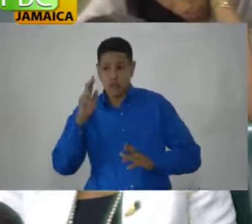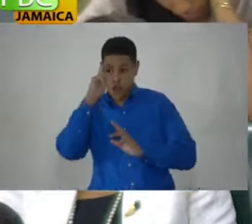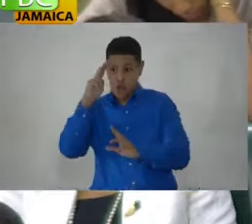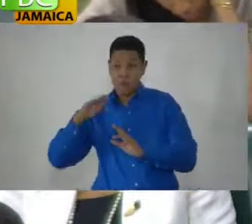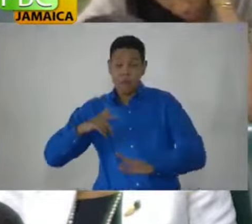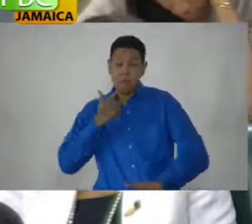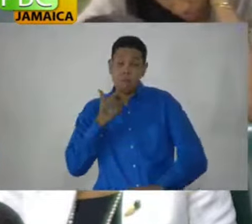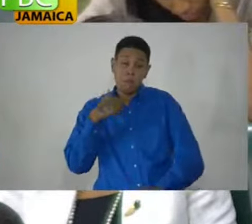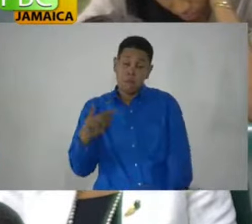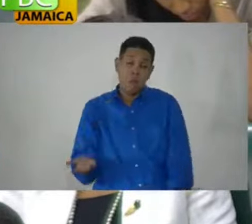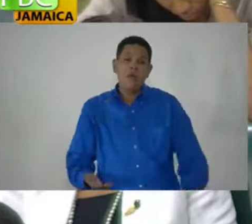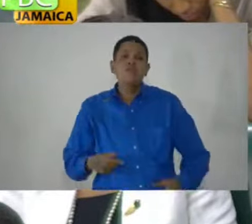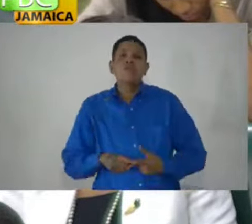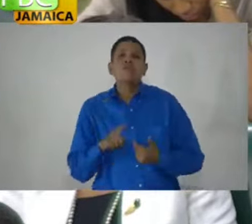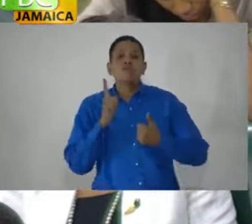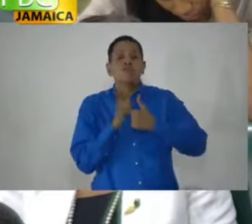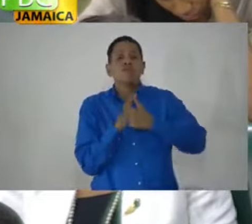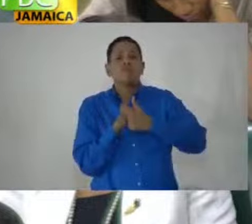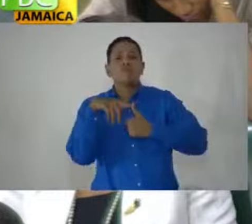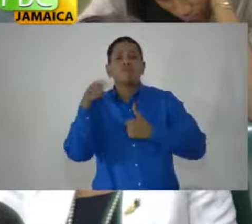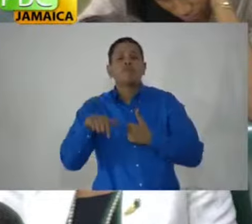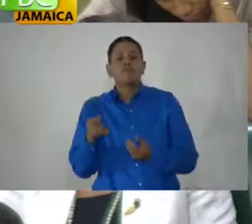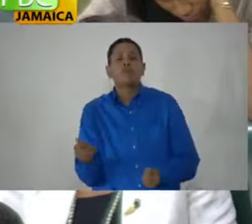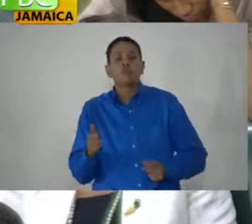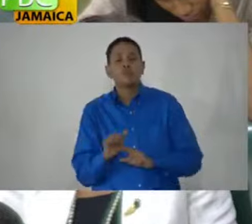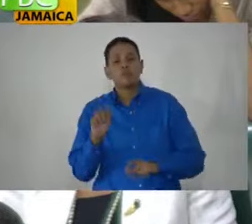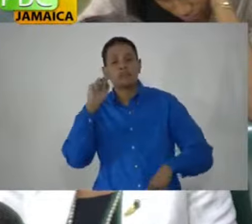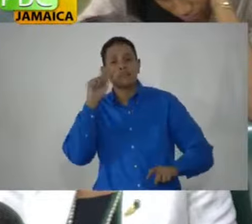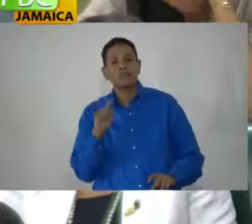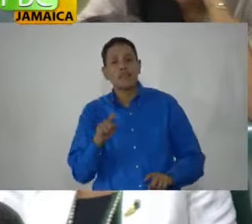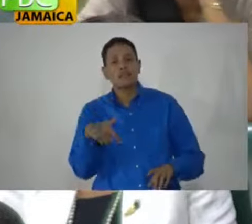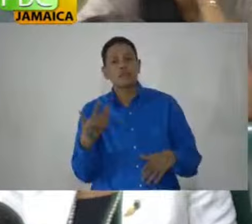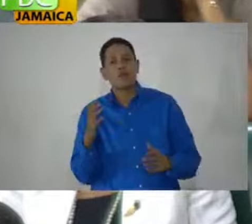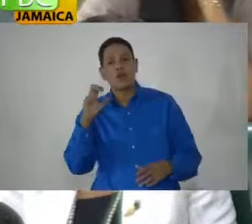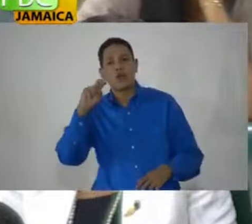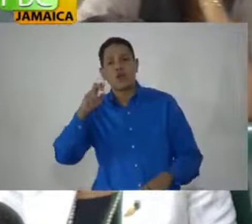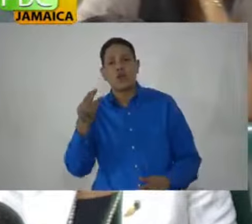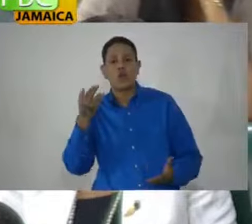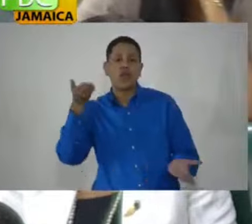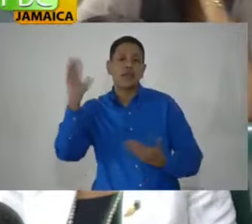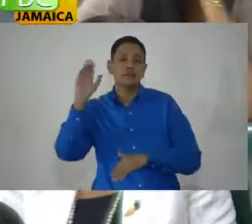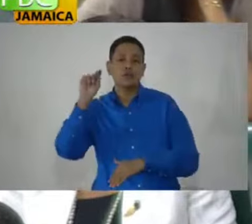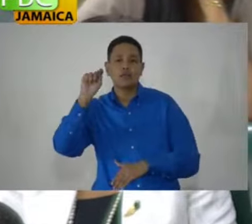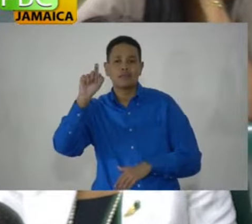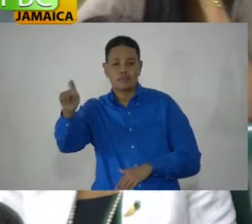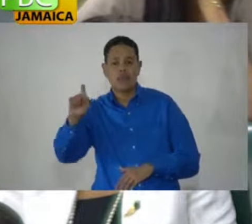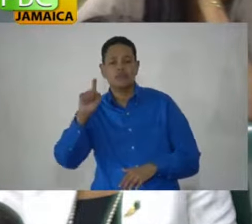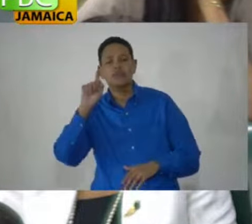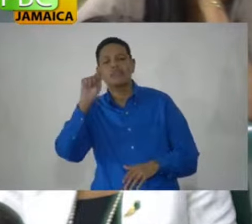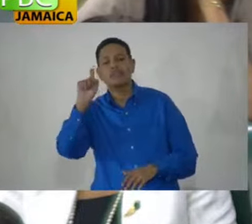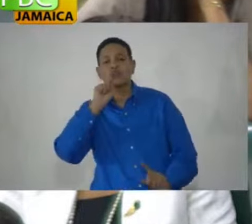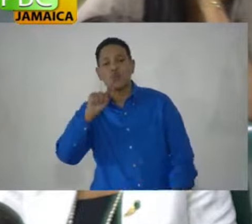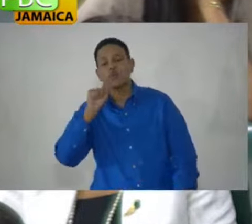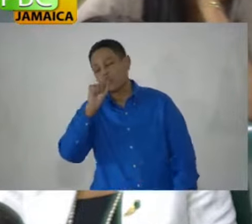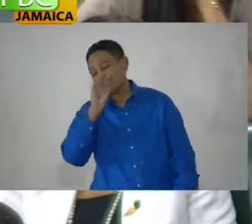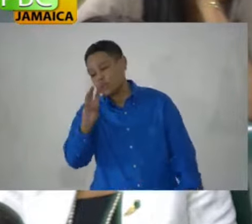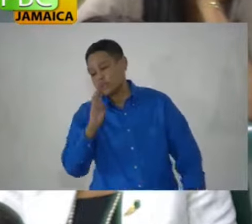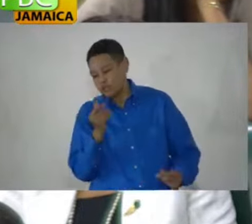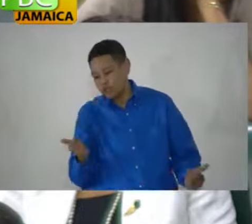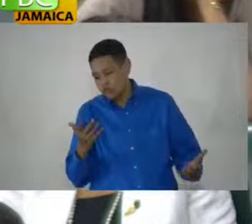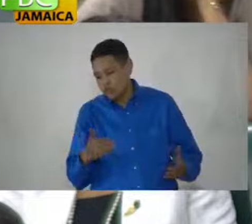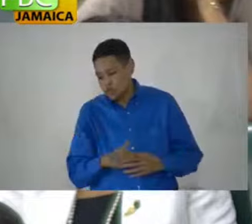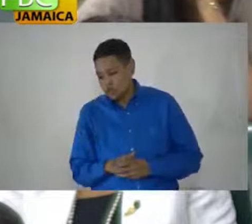as follows. 1. This resolution may be cited as the Conch Export Levy Rate of Levy Order 2026